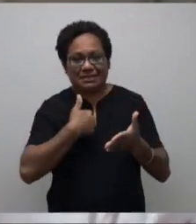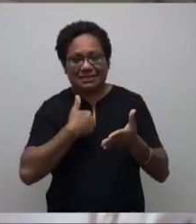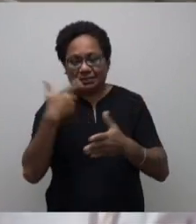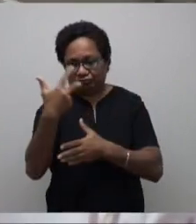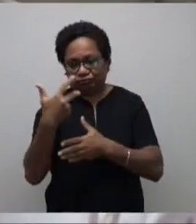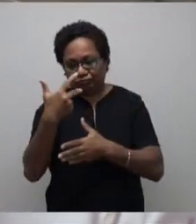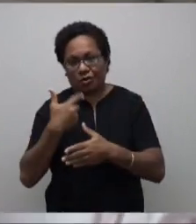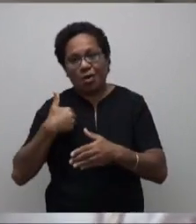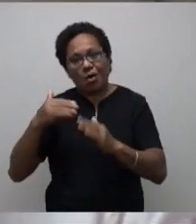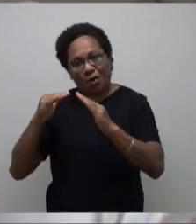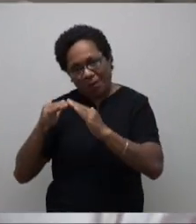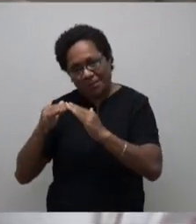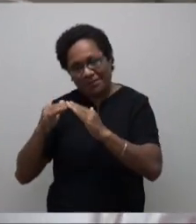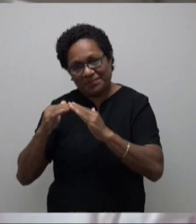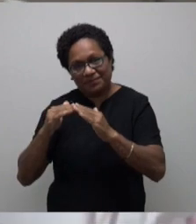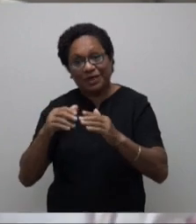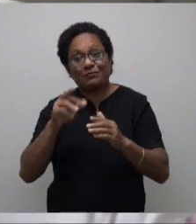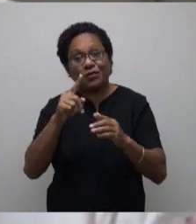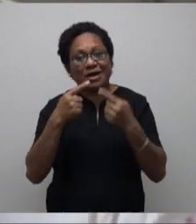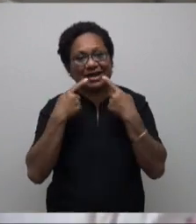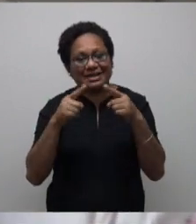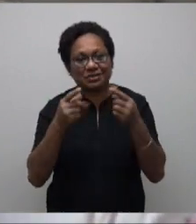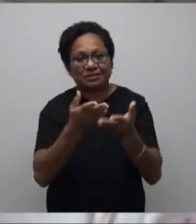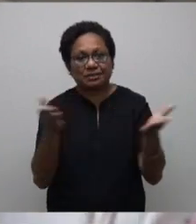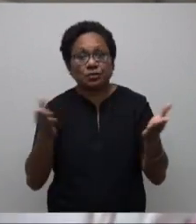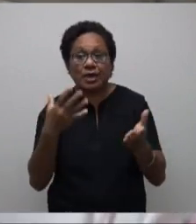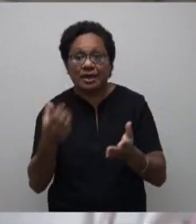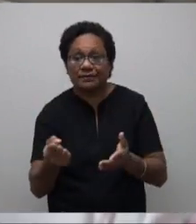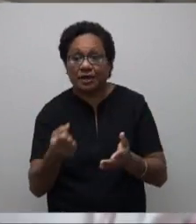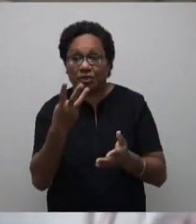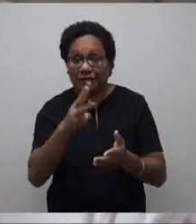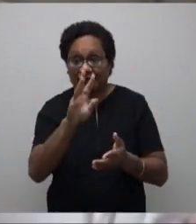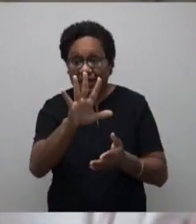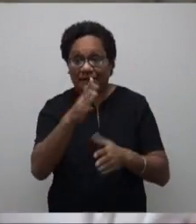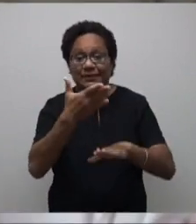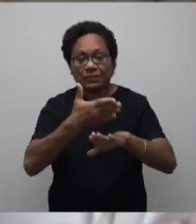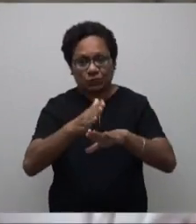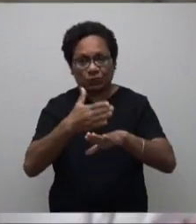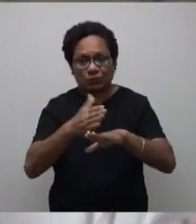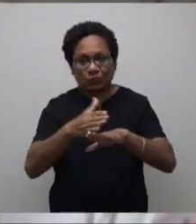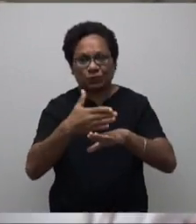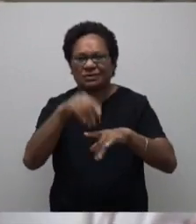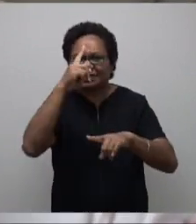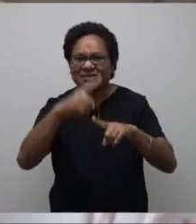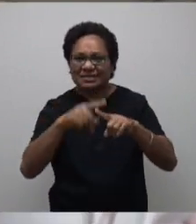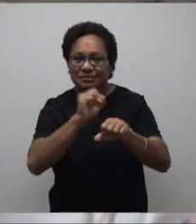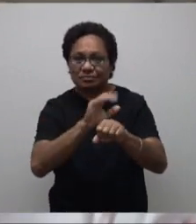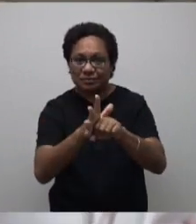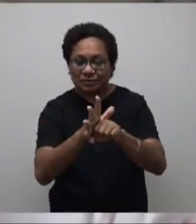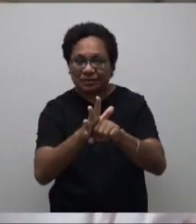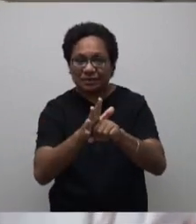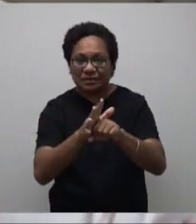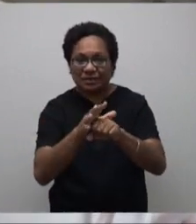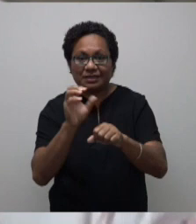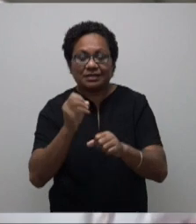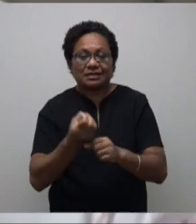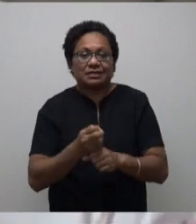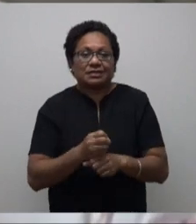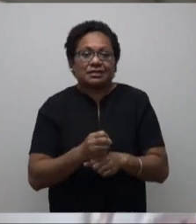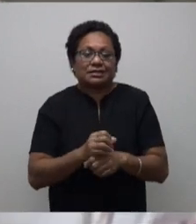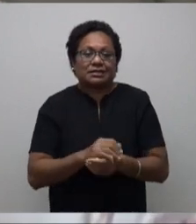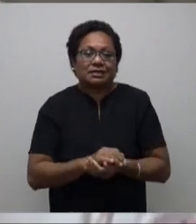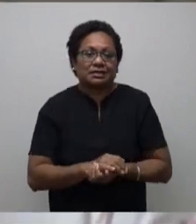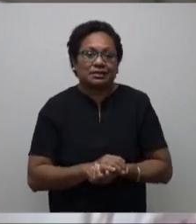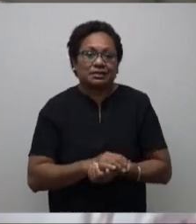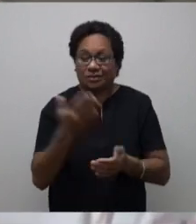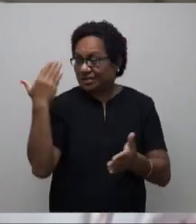We have 35 new cases of COVID-19 to report today. This is the latest update in a record-breaking surge